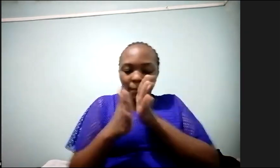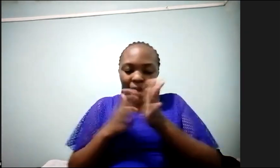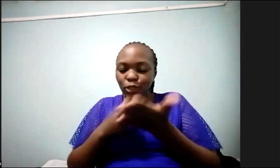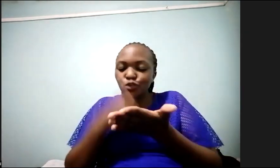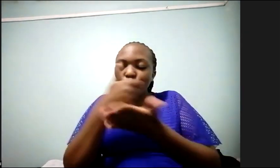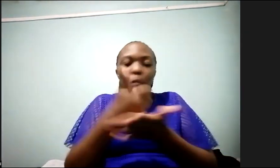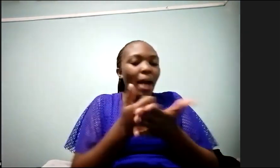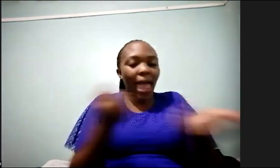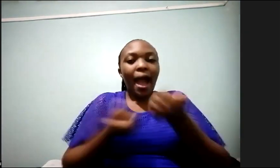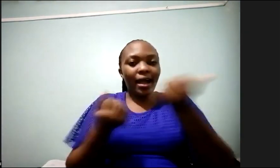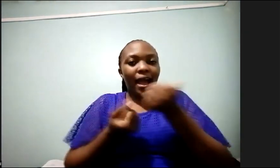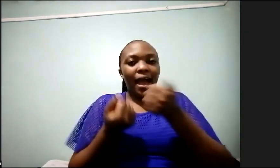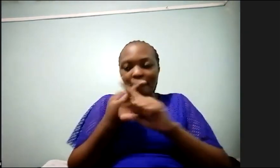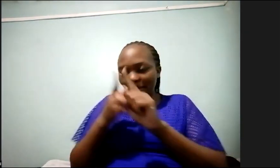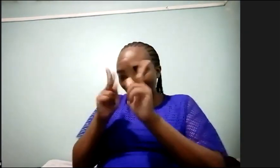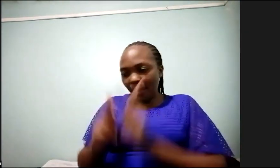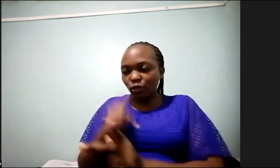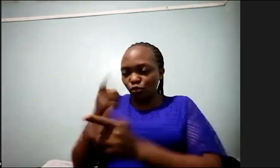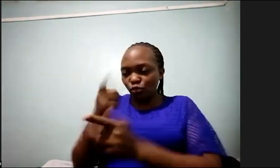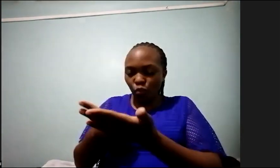say it can work. Just depends on the mindset.